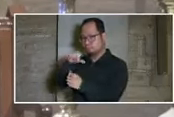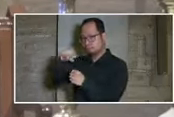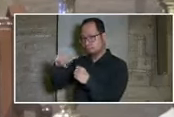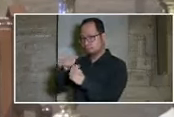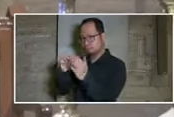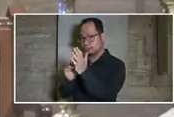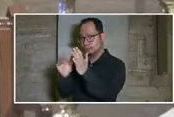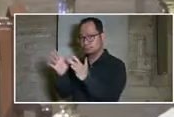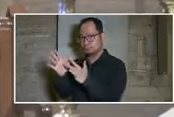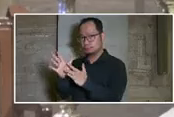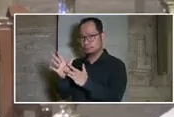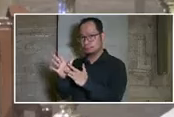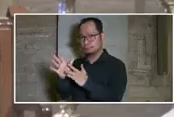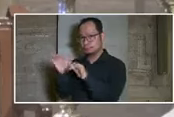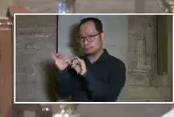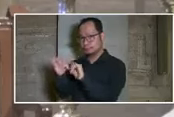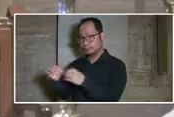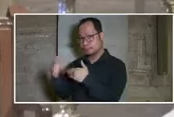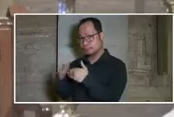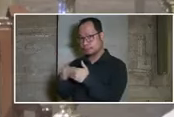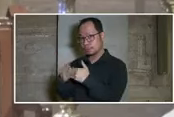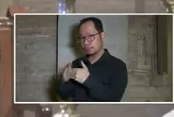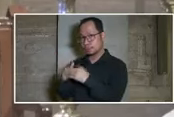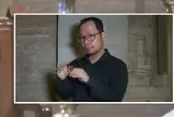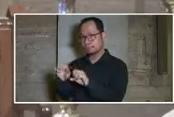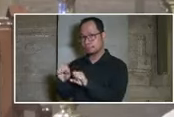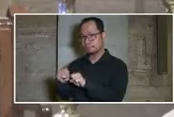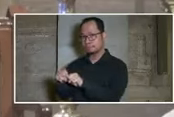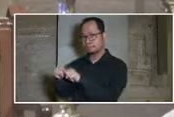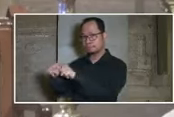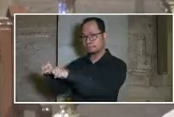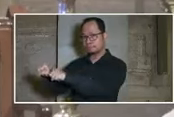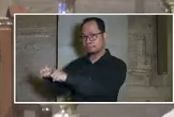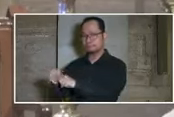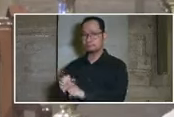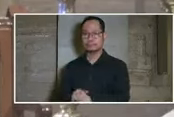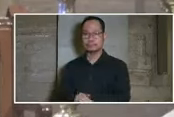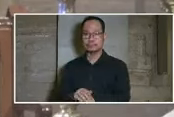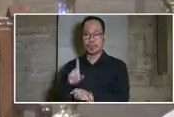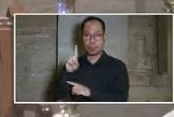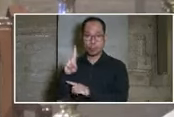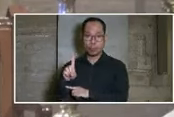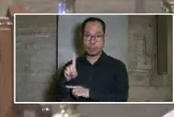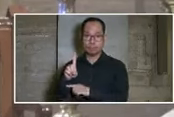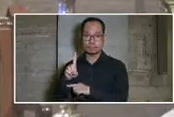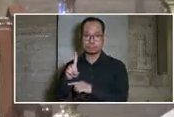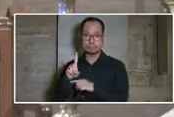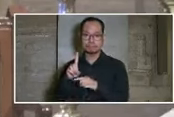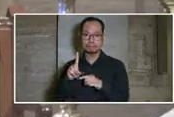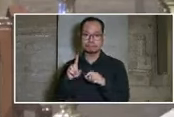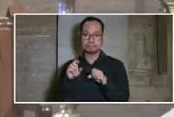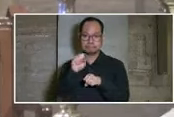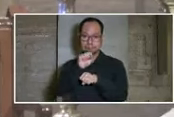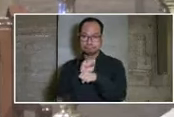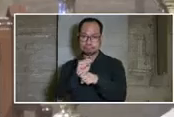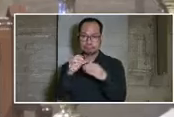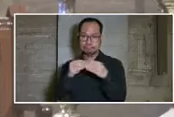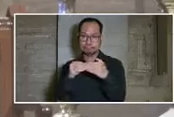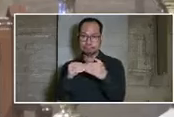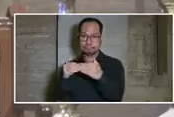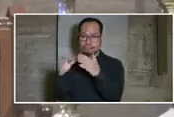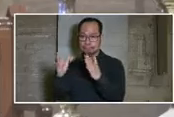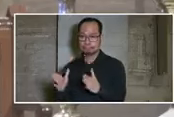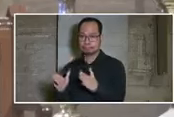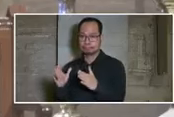him, and he stayed close to the sea. One of the synagogue officials named